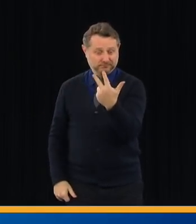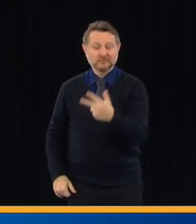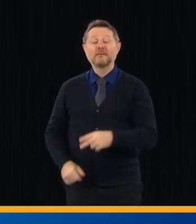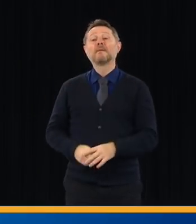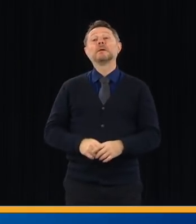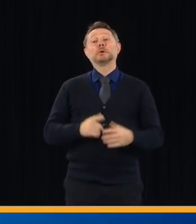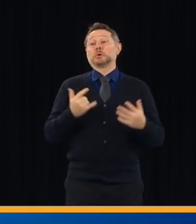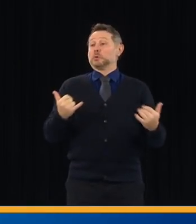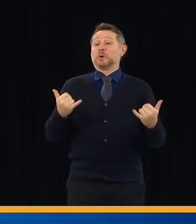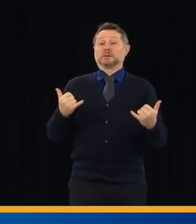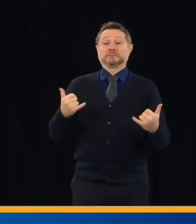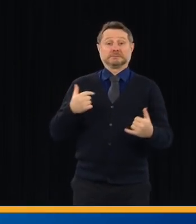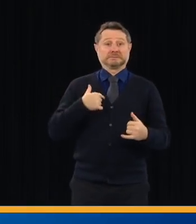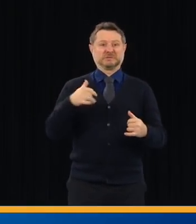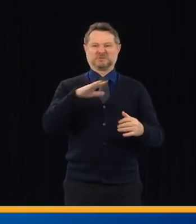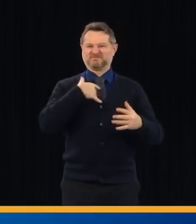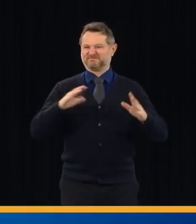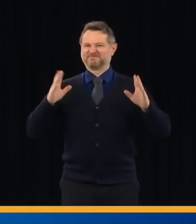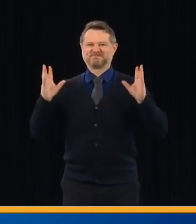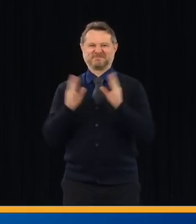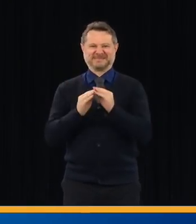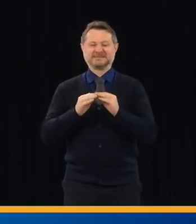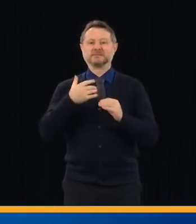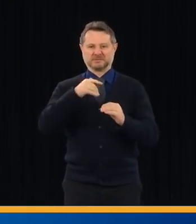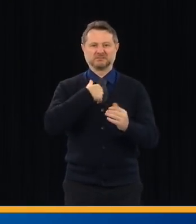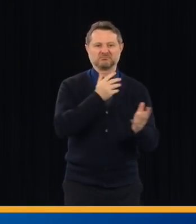coordinate equipment deployment.